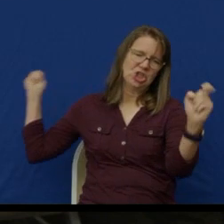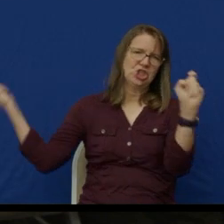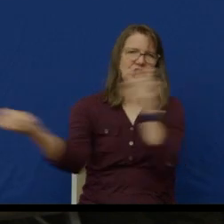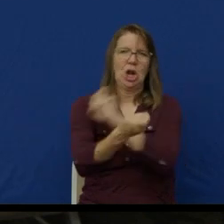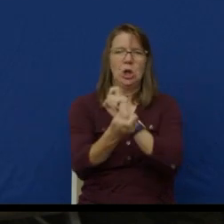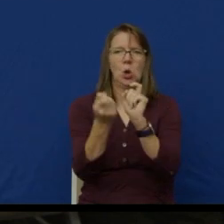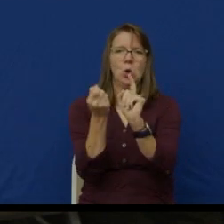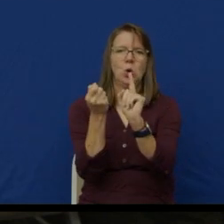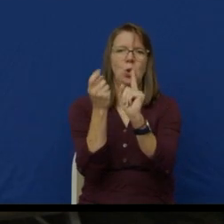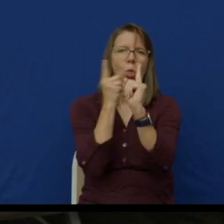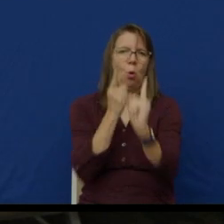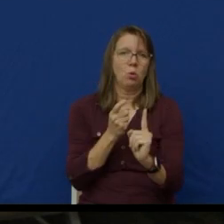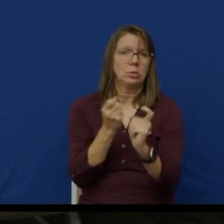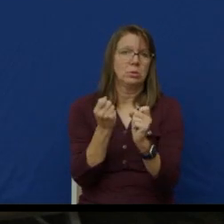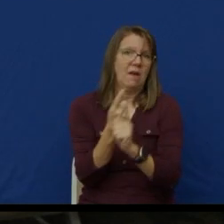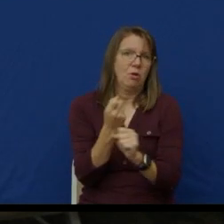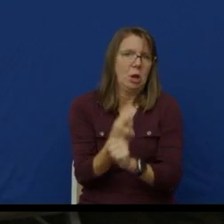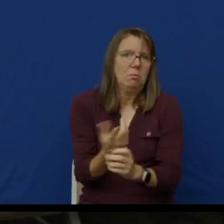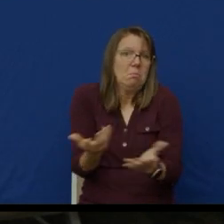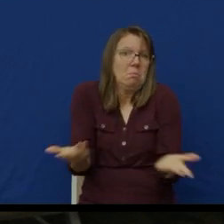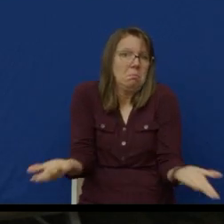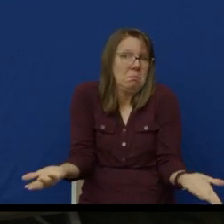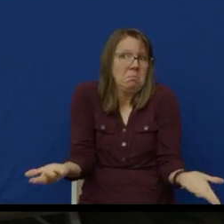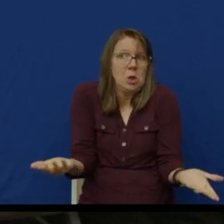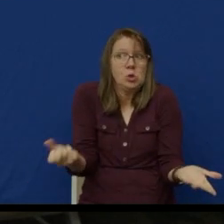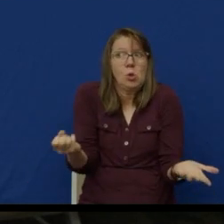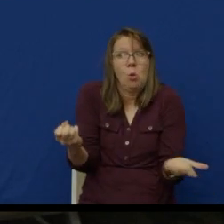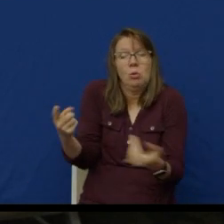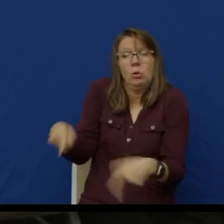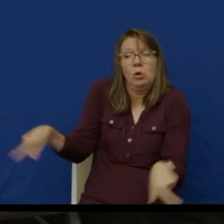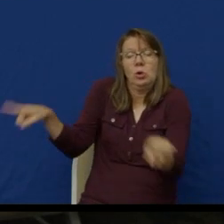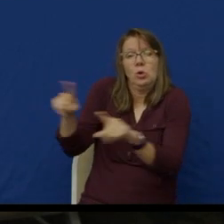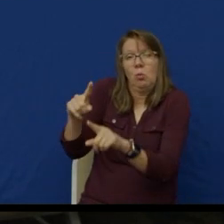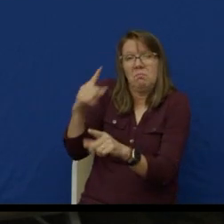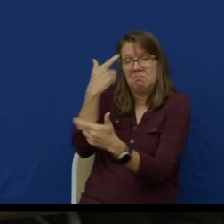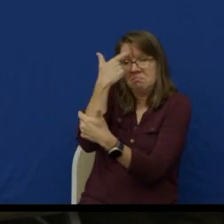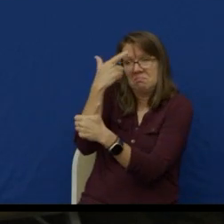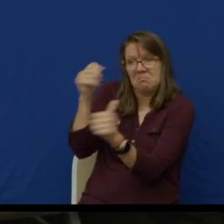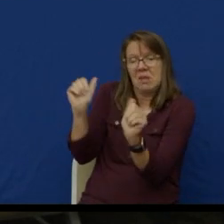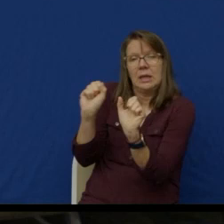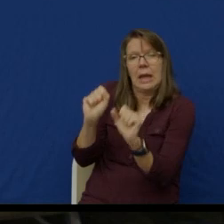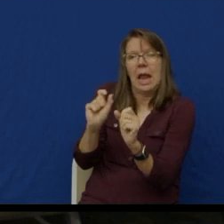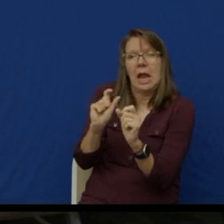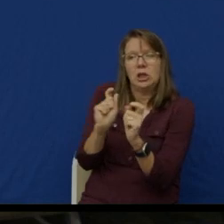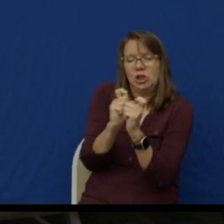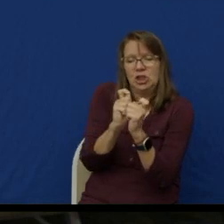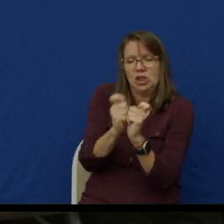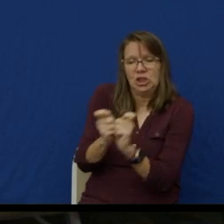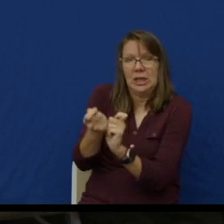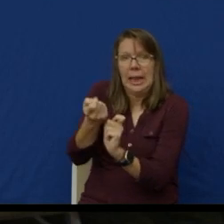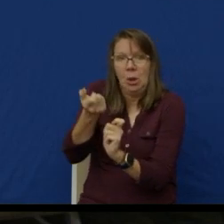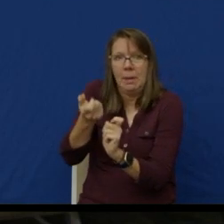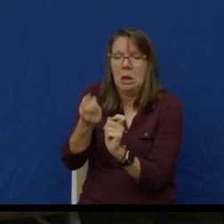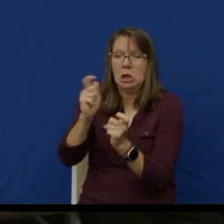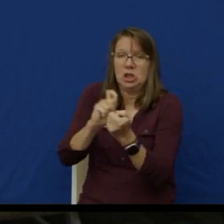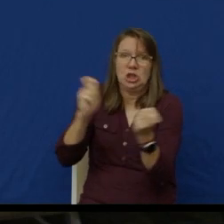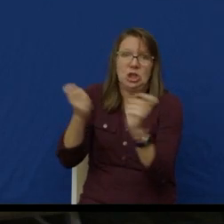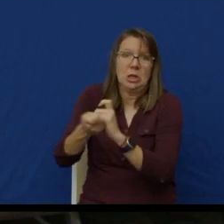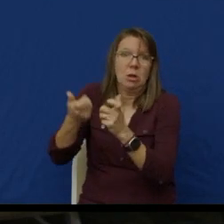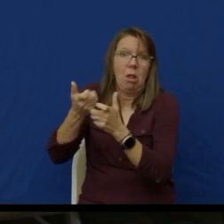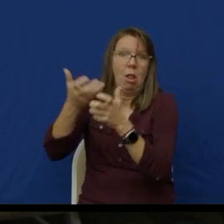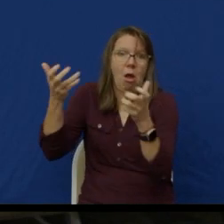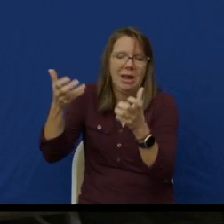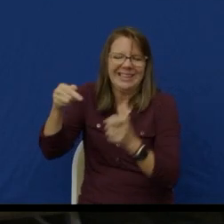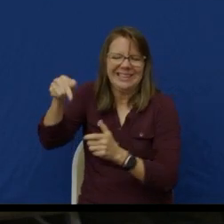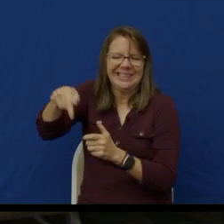to discuss. So that's one thing to consider. Another thing I think is important for us to think about